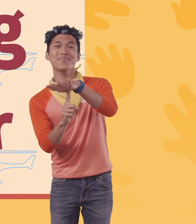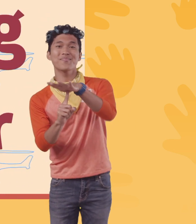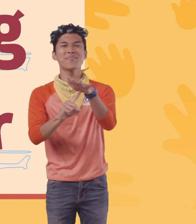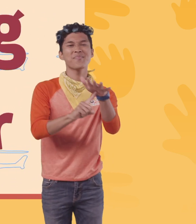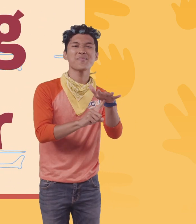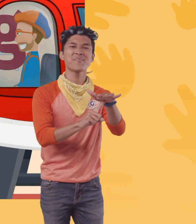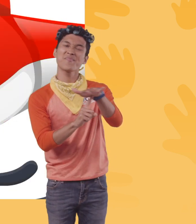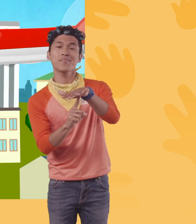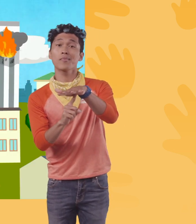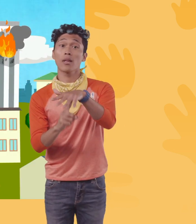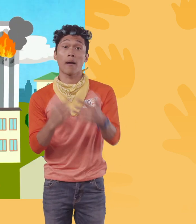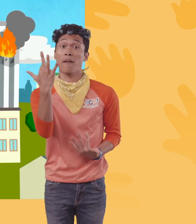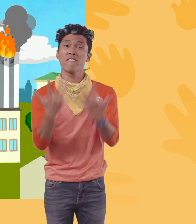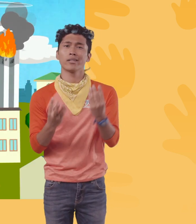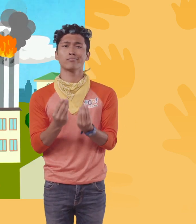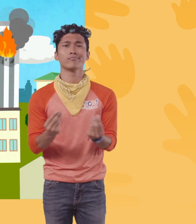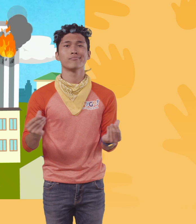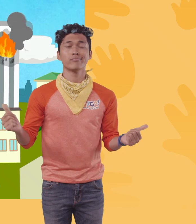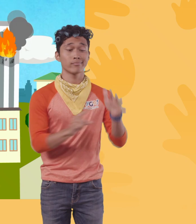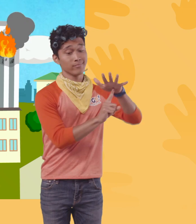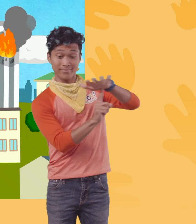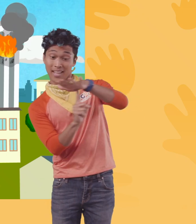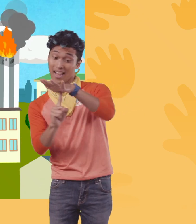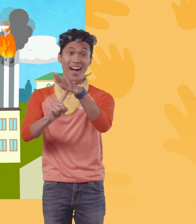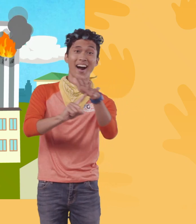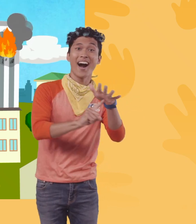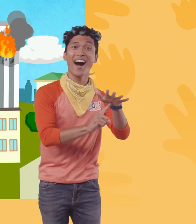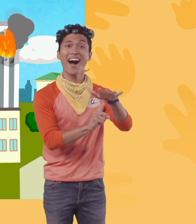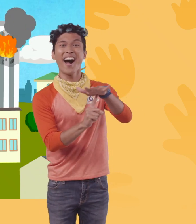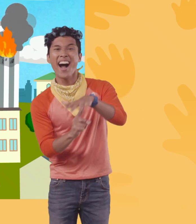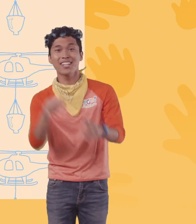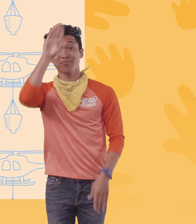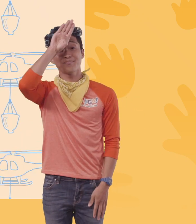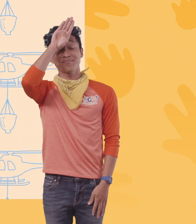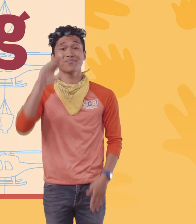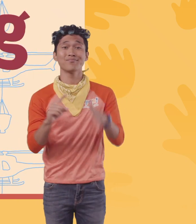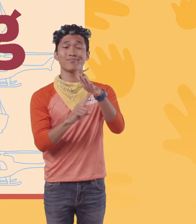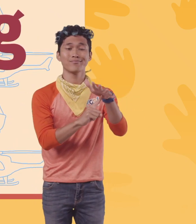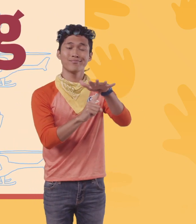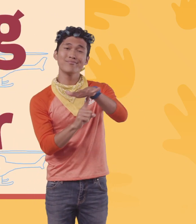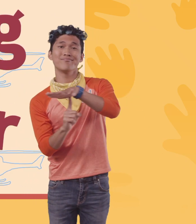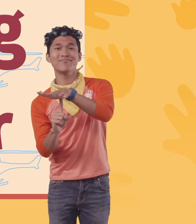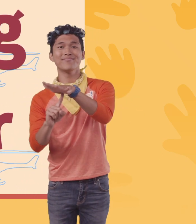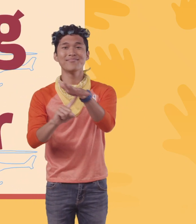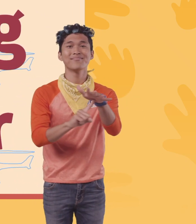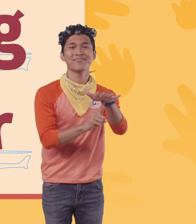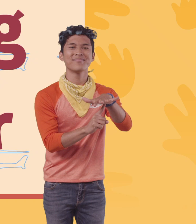firefighting helicopter, fighting fires from above the ground. A